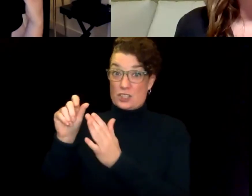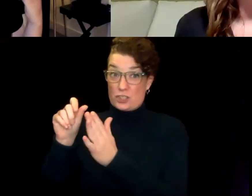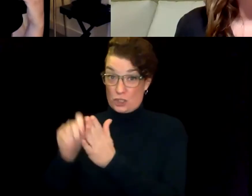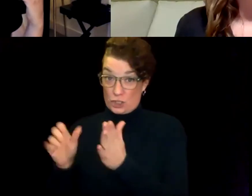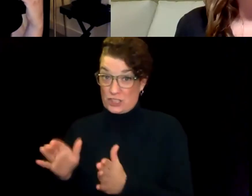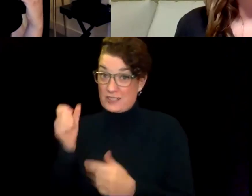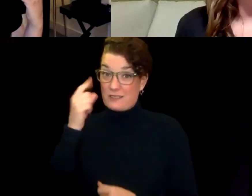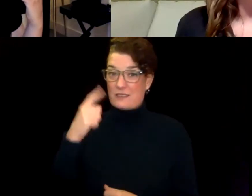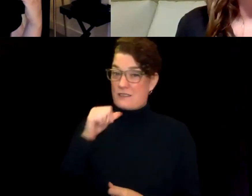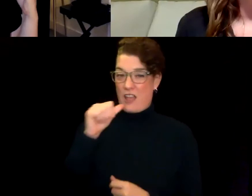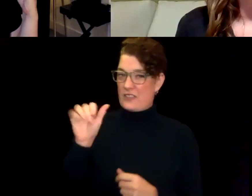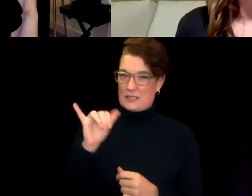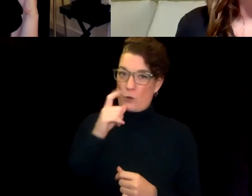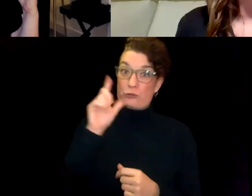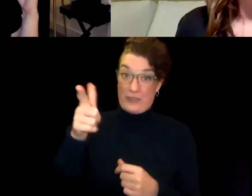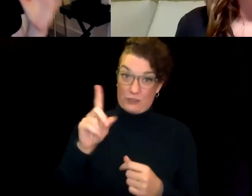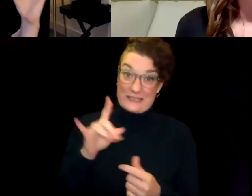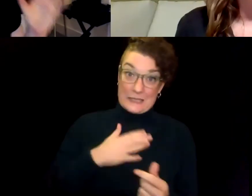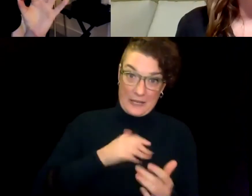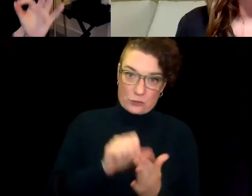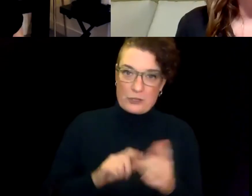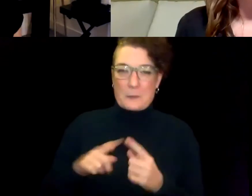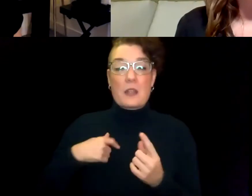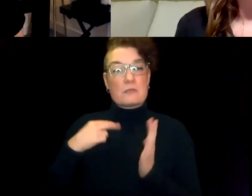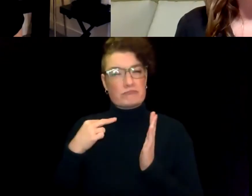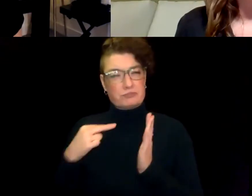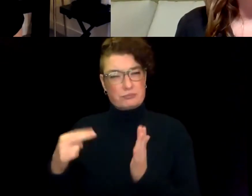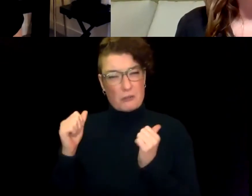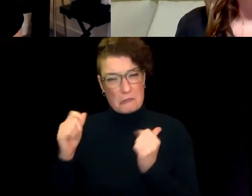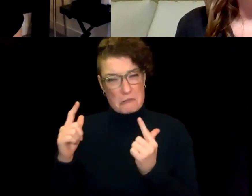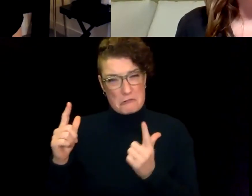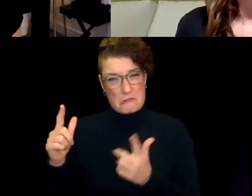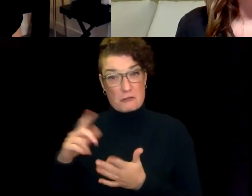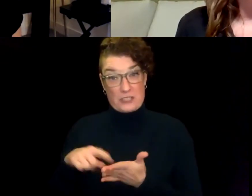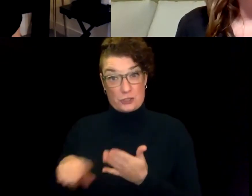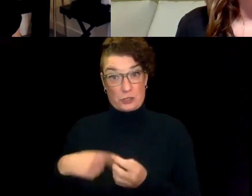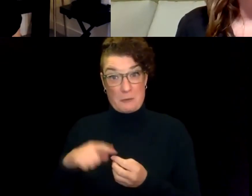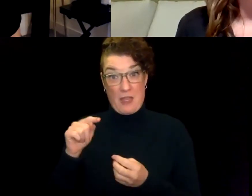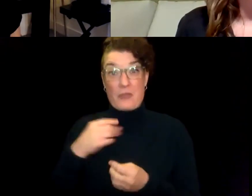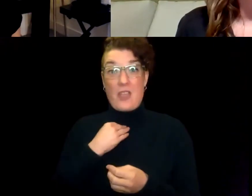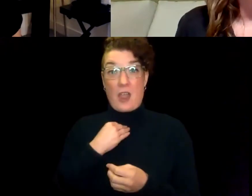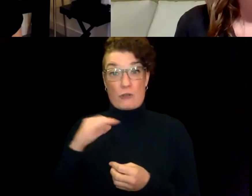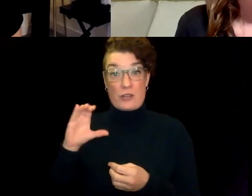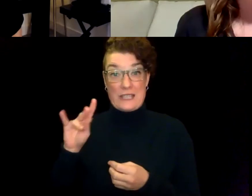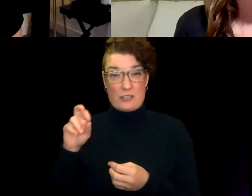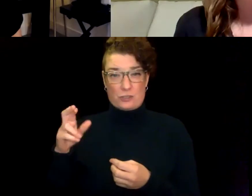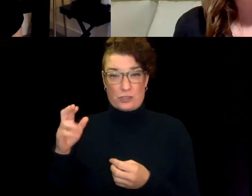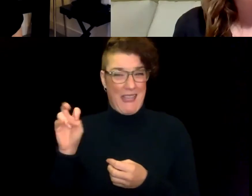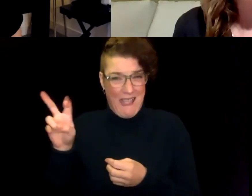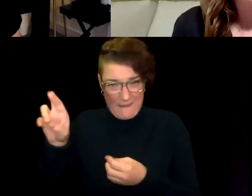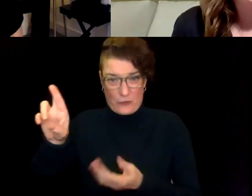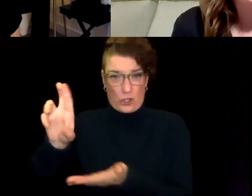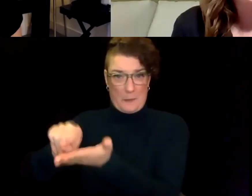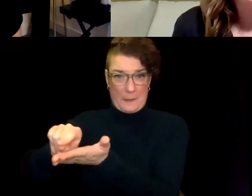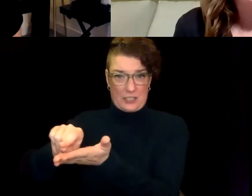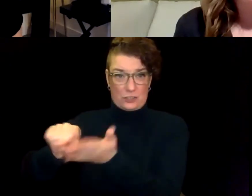every single piece of research on thyroid cancer that had ever been published,